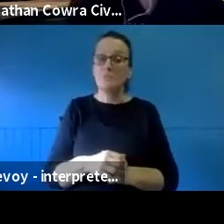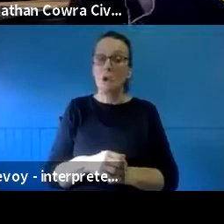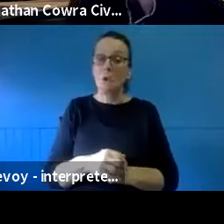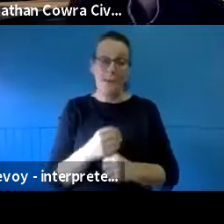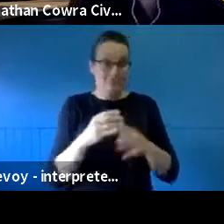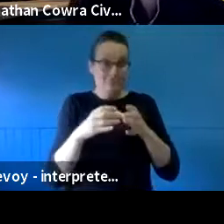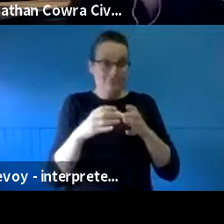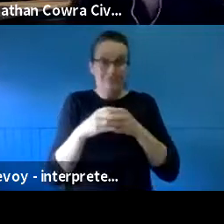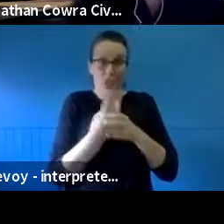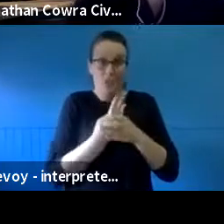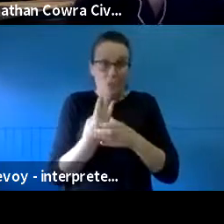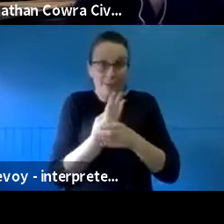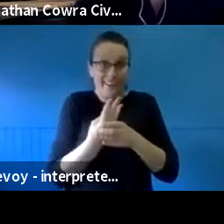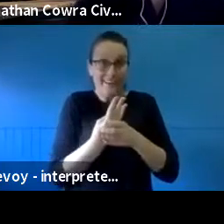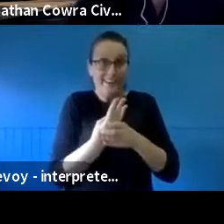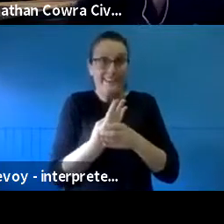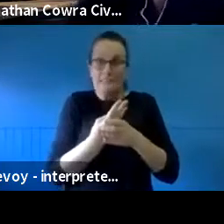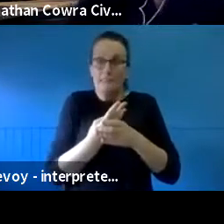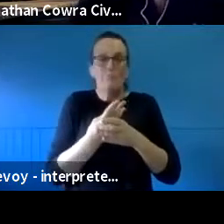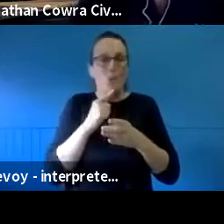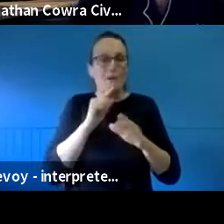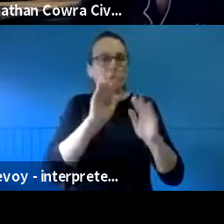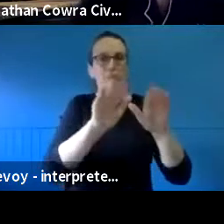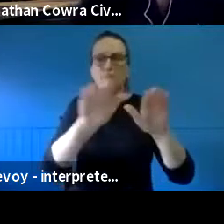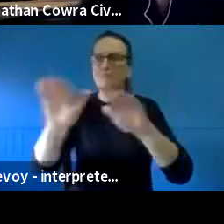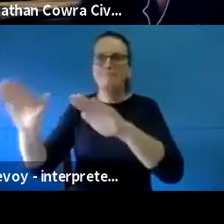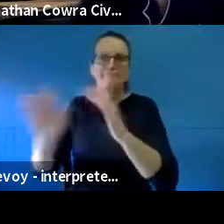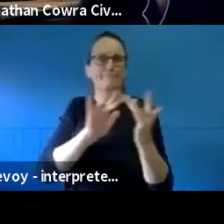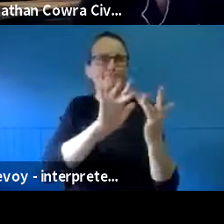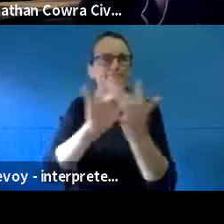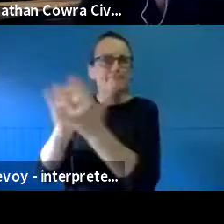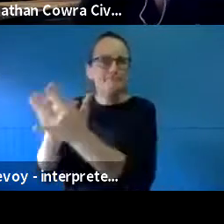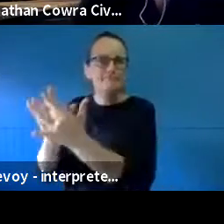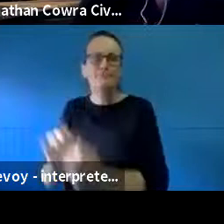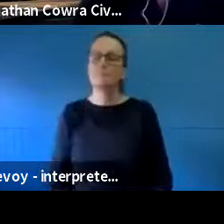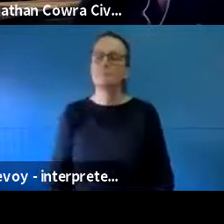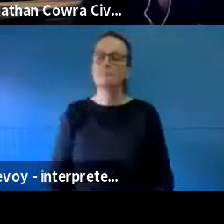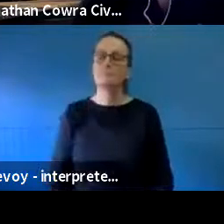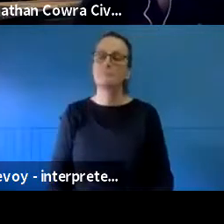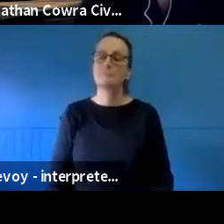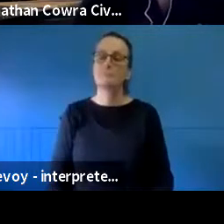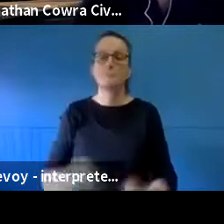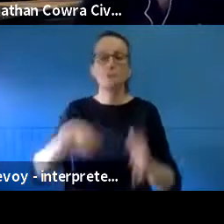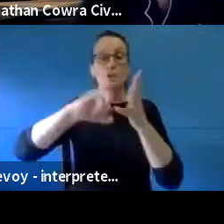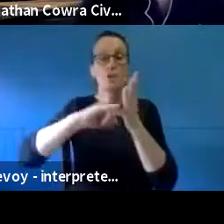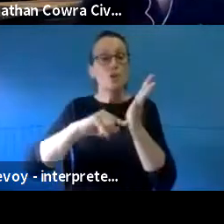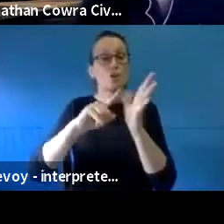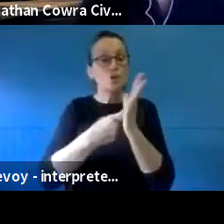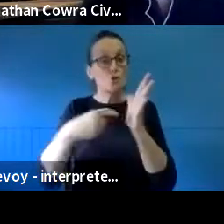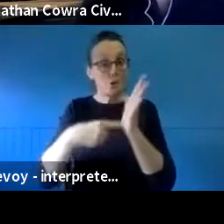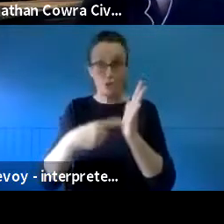core. Cool. Thank you. Stuart, do you feel like the Opera House has benefited after going digital in the way that you